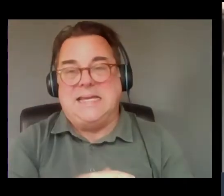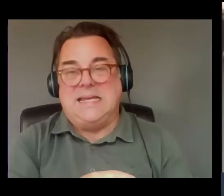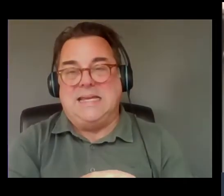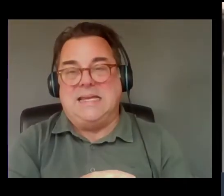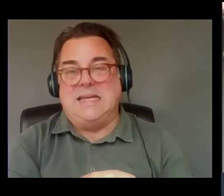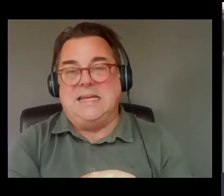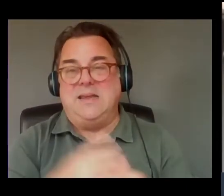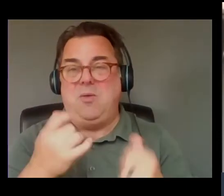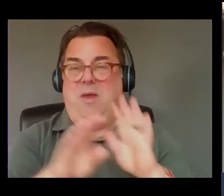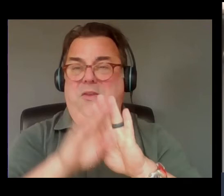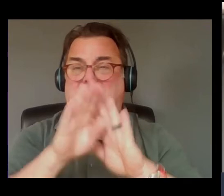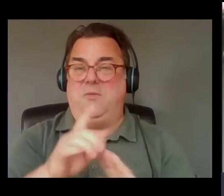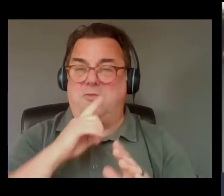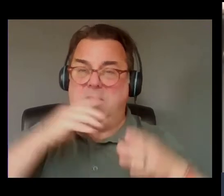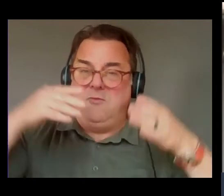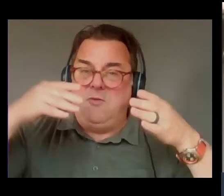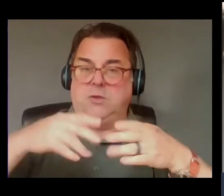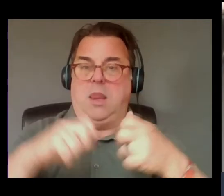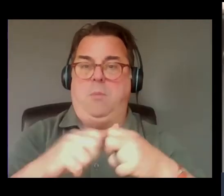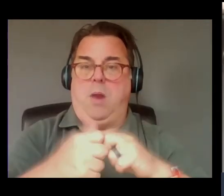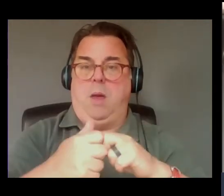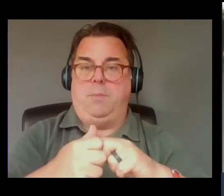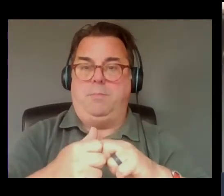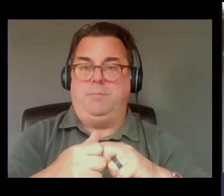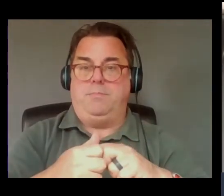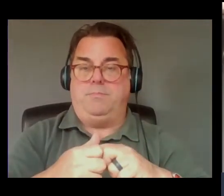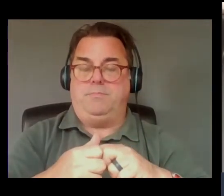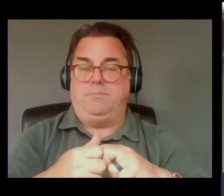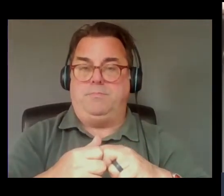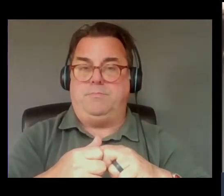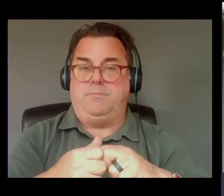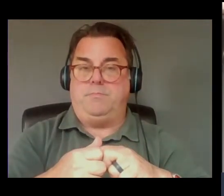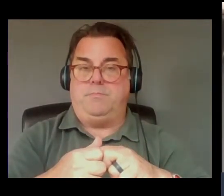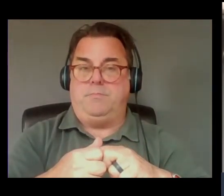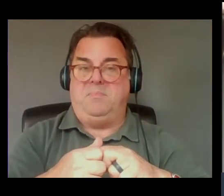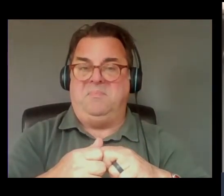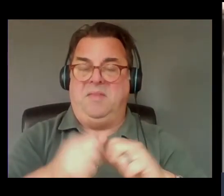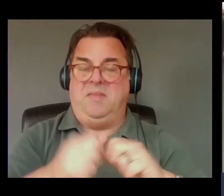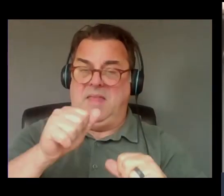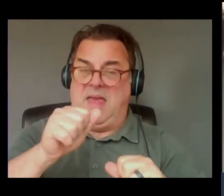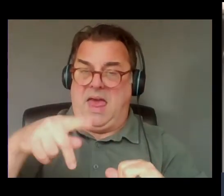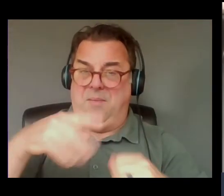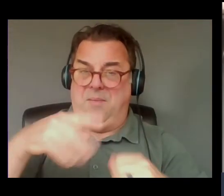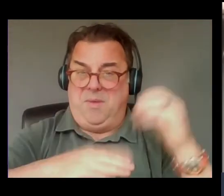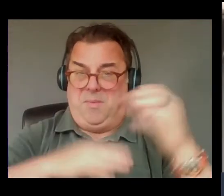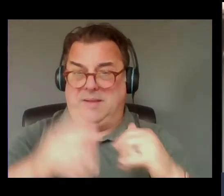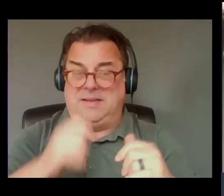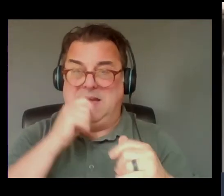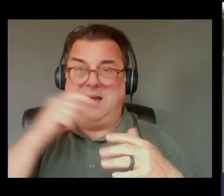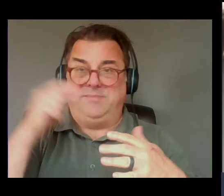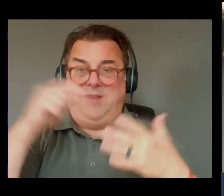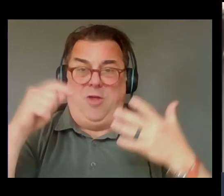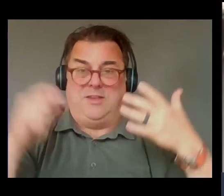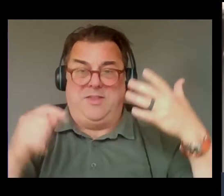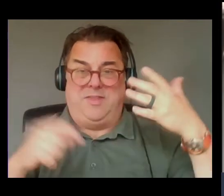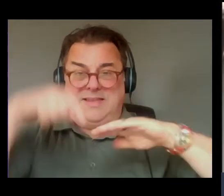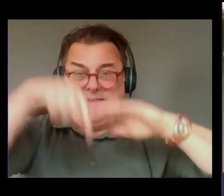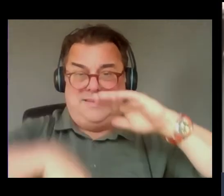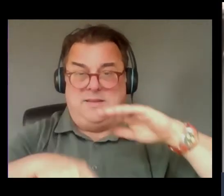developers to really focus on the problem they're trying to solve, the application that they're building. And just to give you an